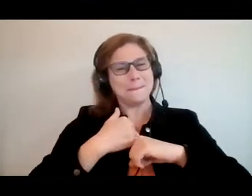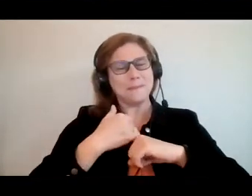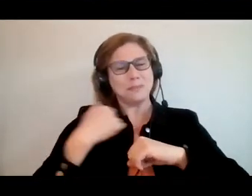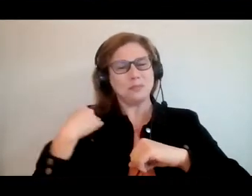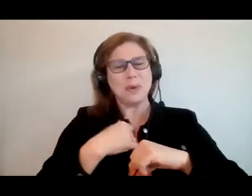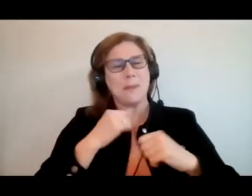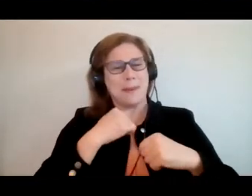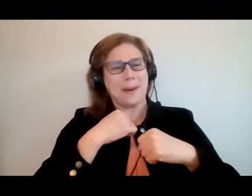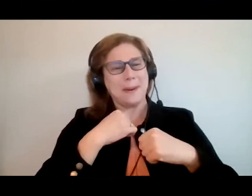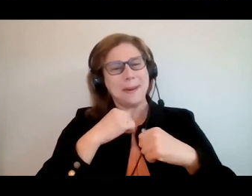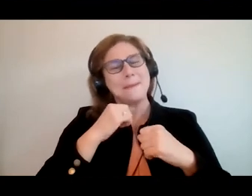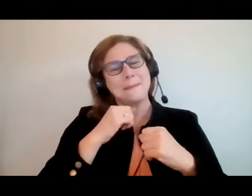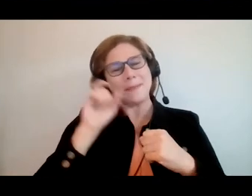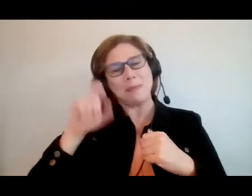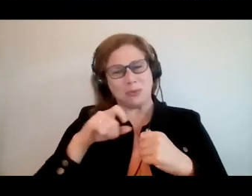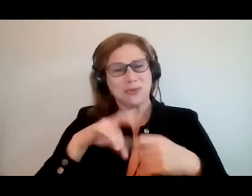because of all of our mutual interests.